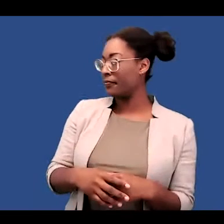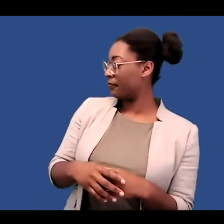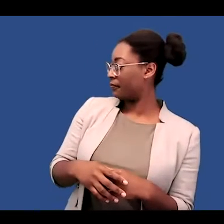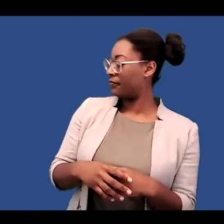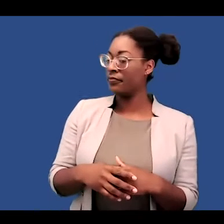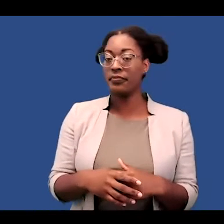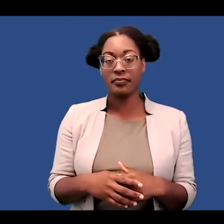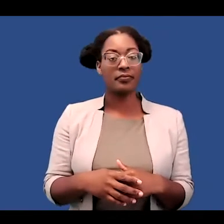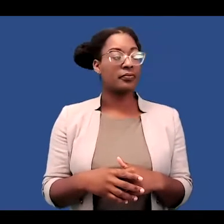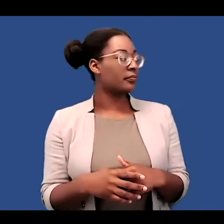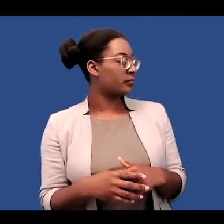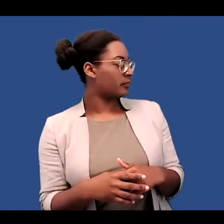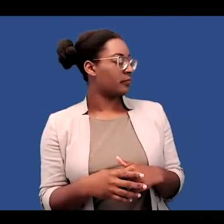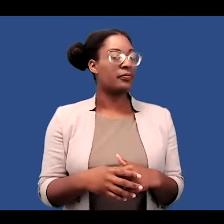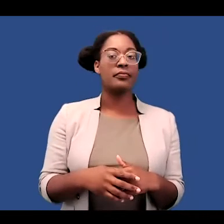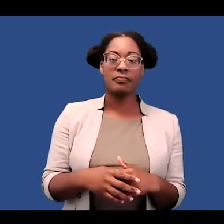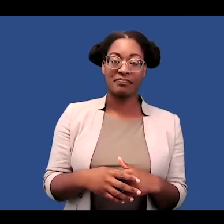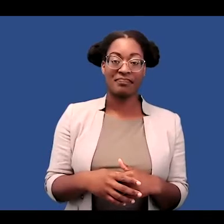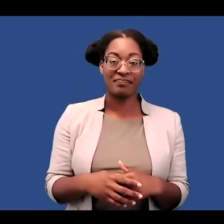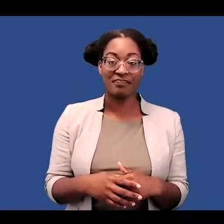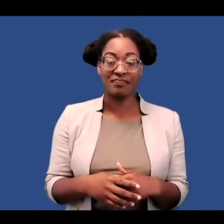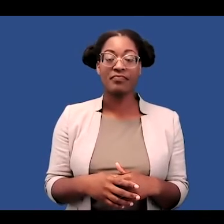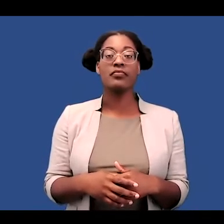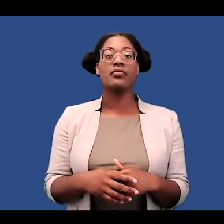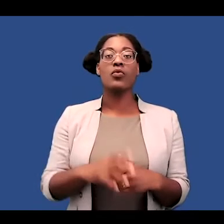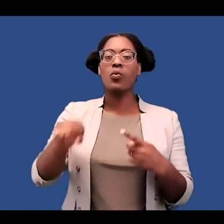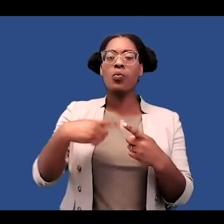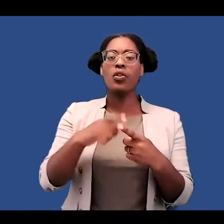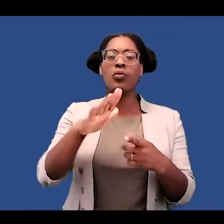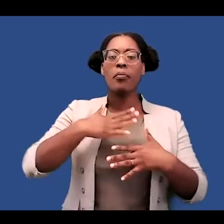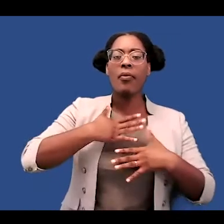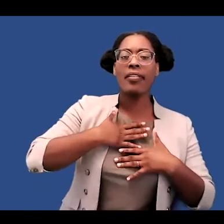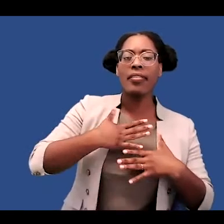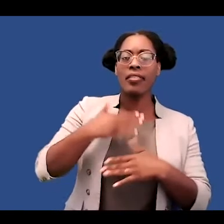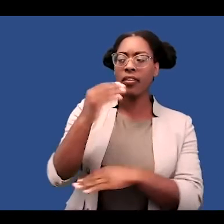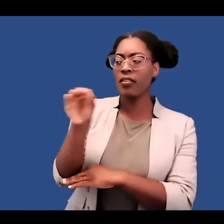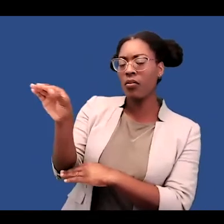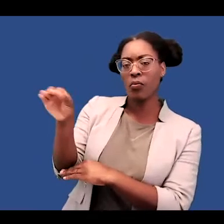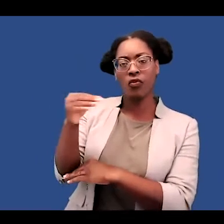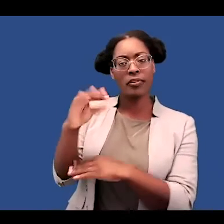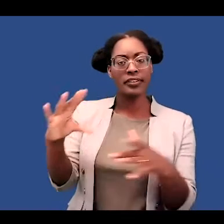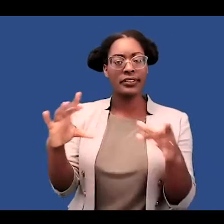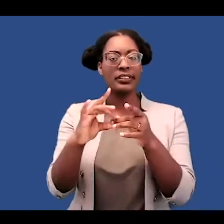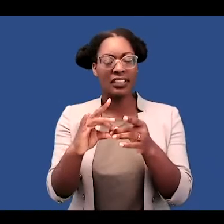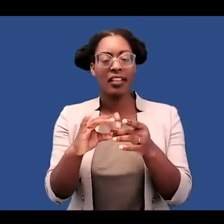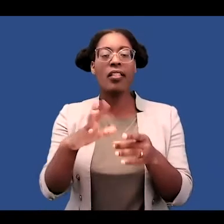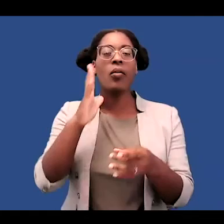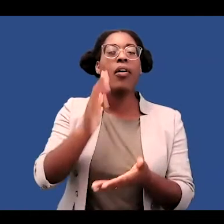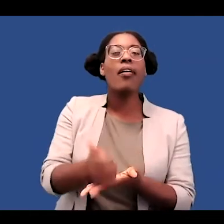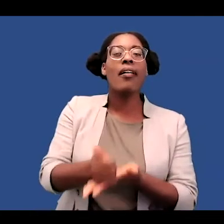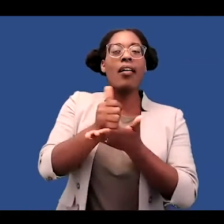this movement with your breath, be mindful of your exhale to look deeper over